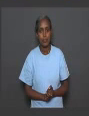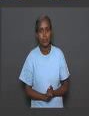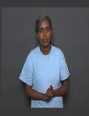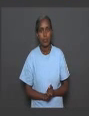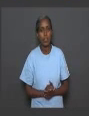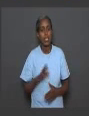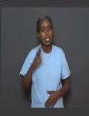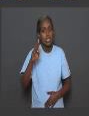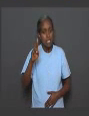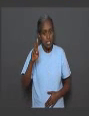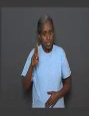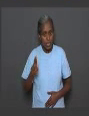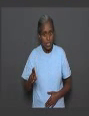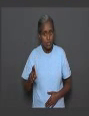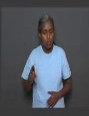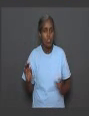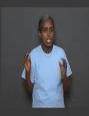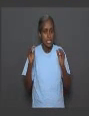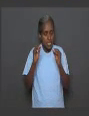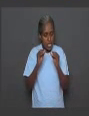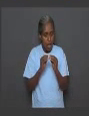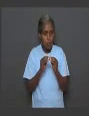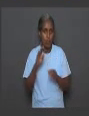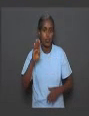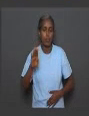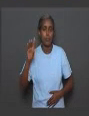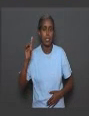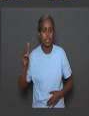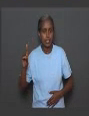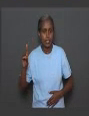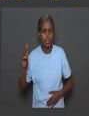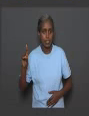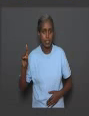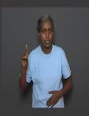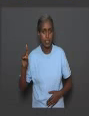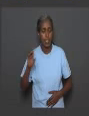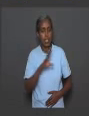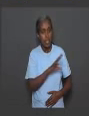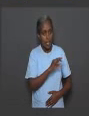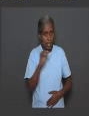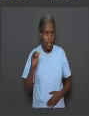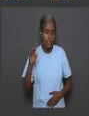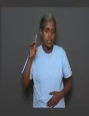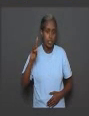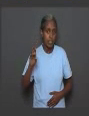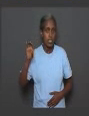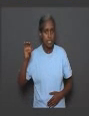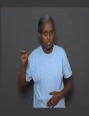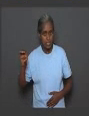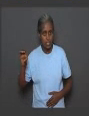The ratio of the sum of BD and